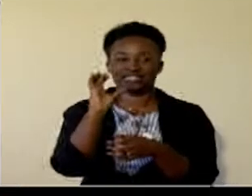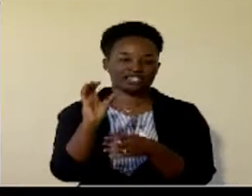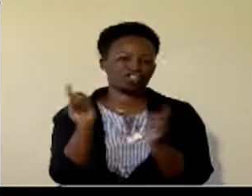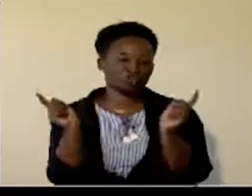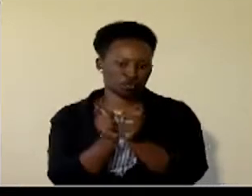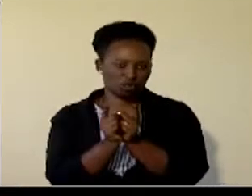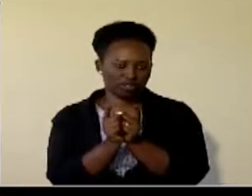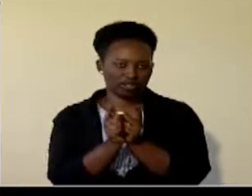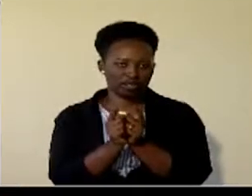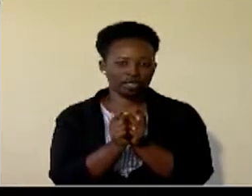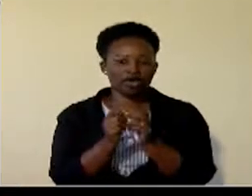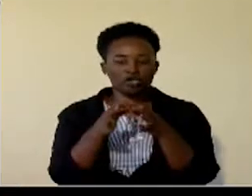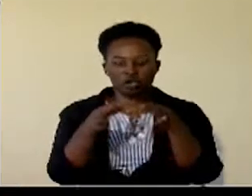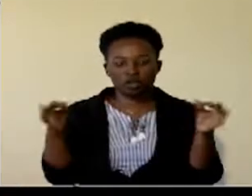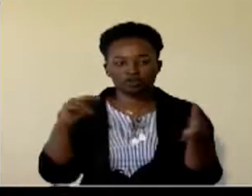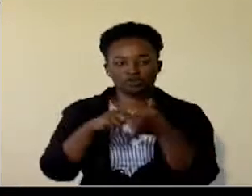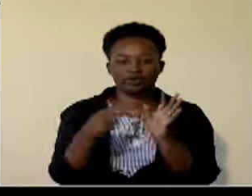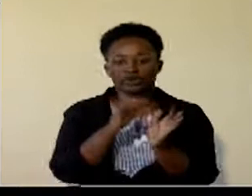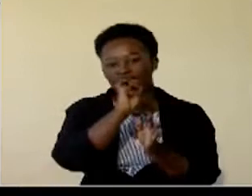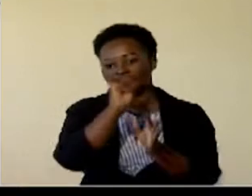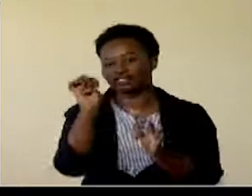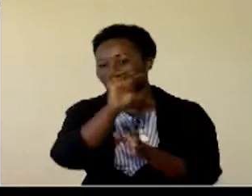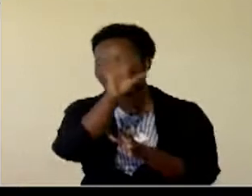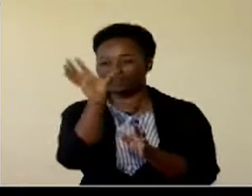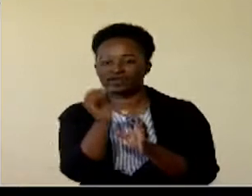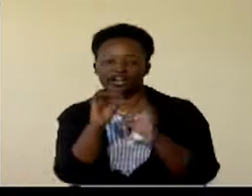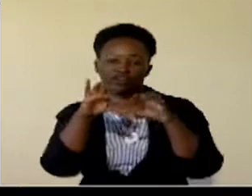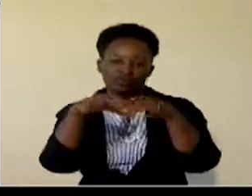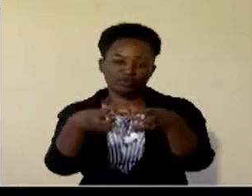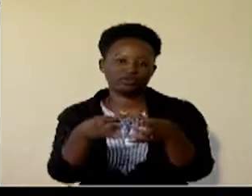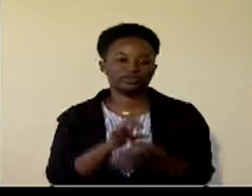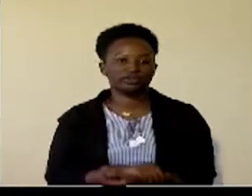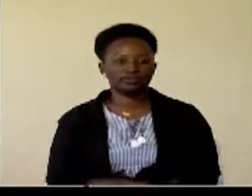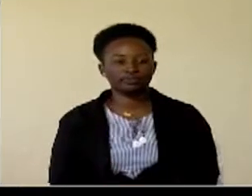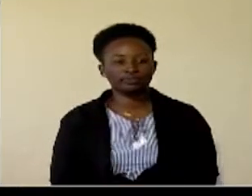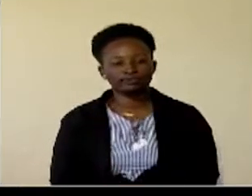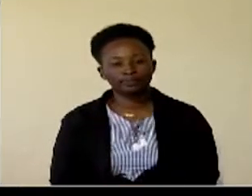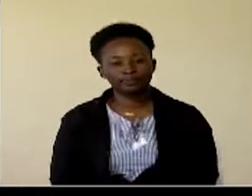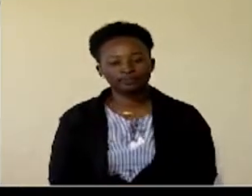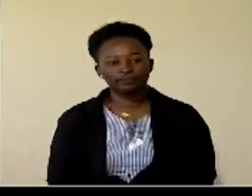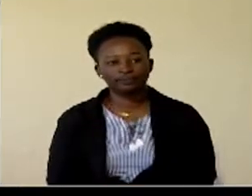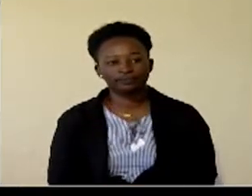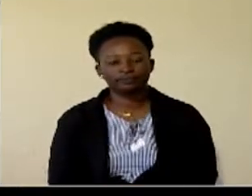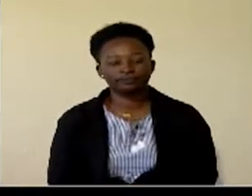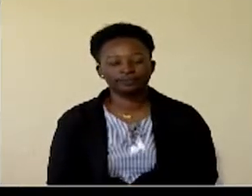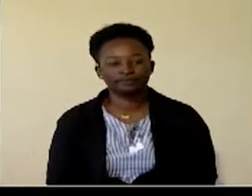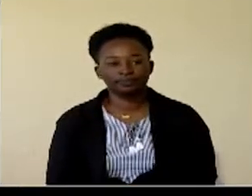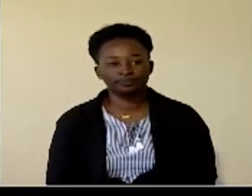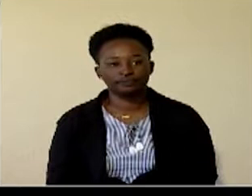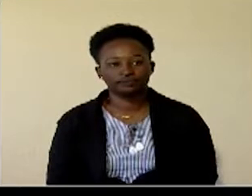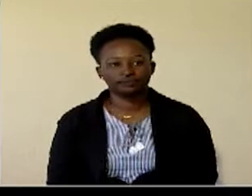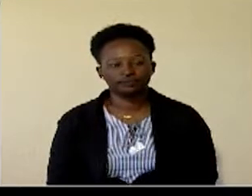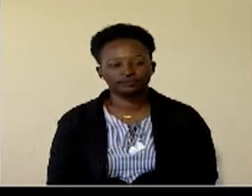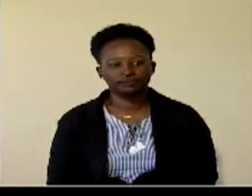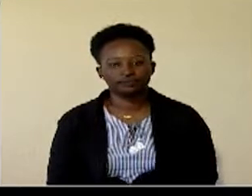EAC, that is the East African Community. The East African Community. An example, the East